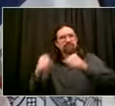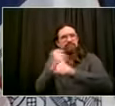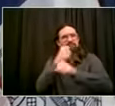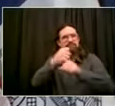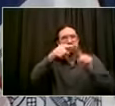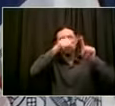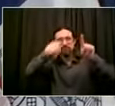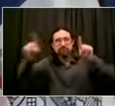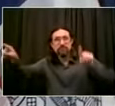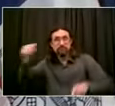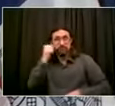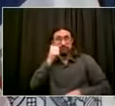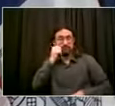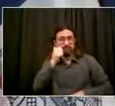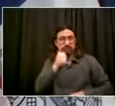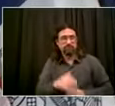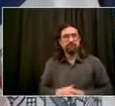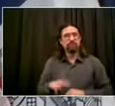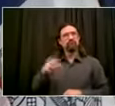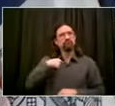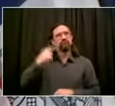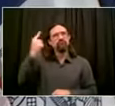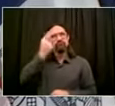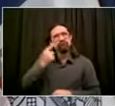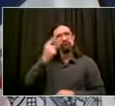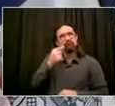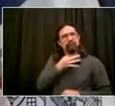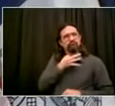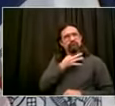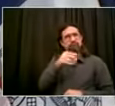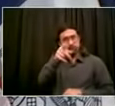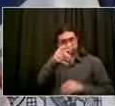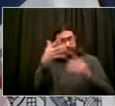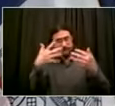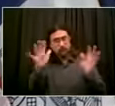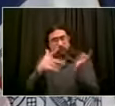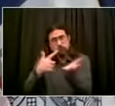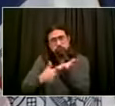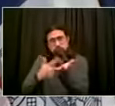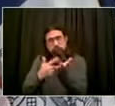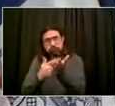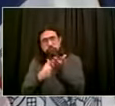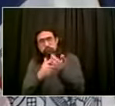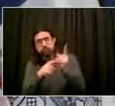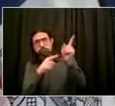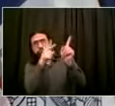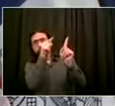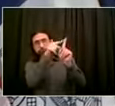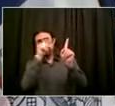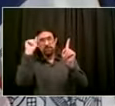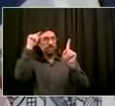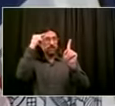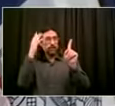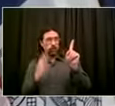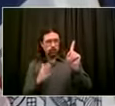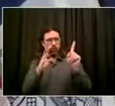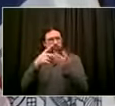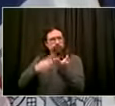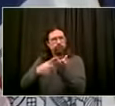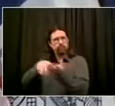those zoning changes and the maps changing at all. I know a lot of folks are waiting to hear what yes. can come.